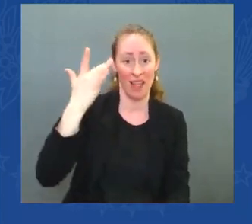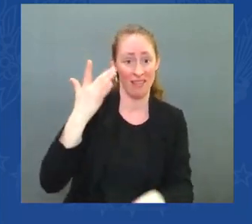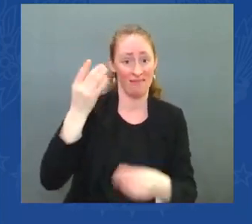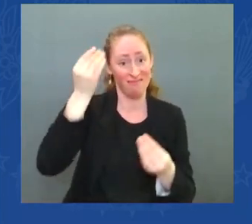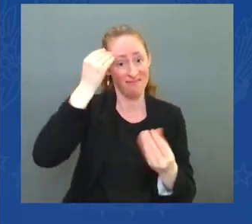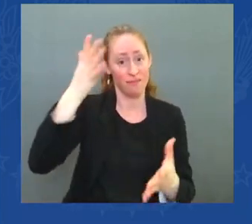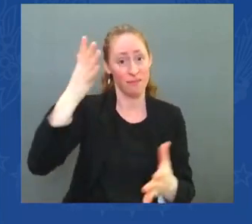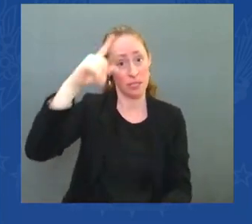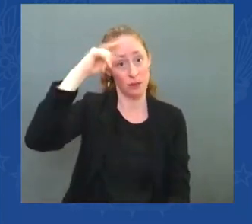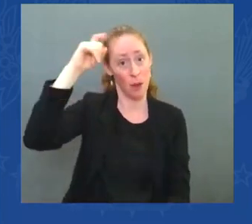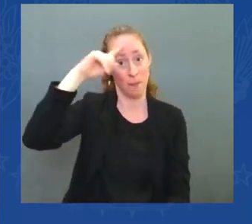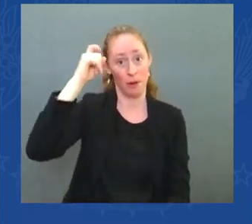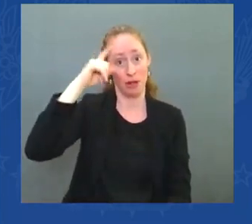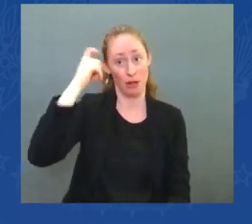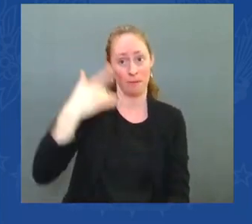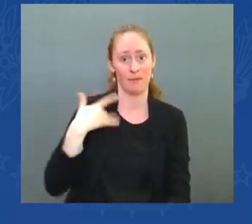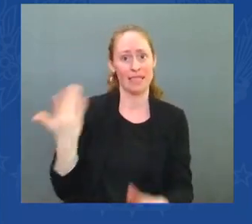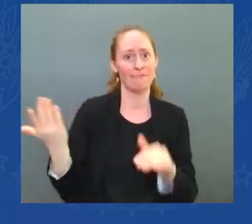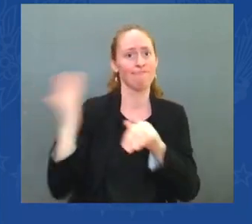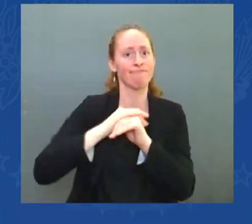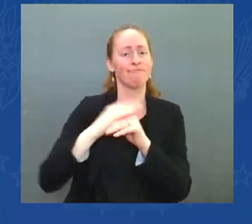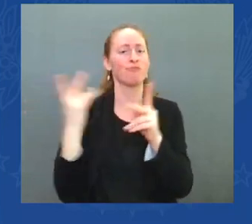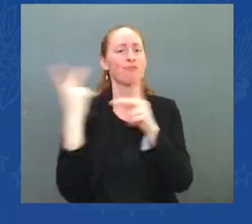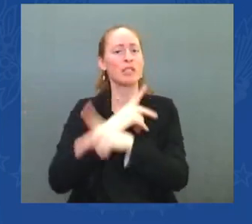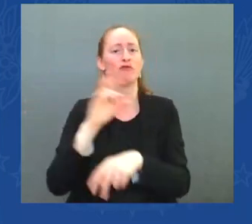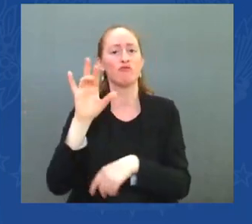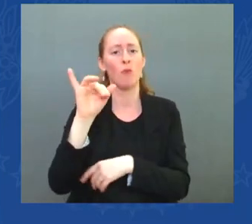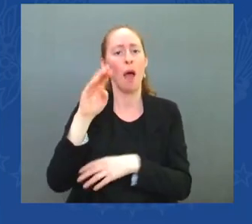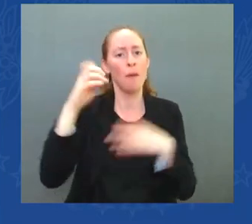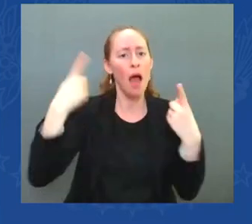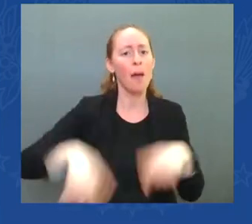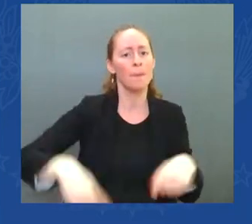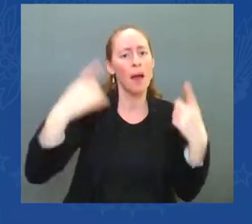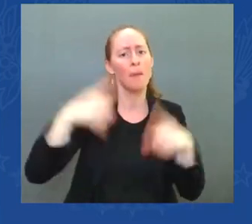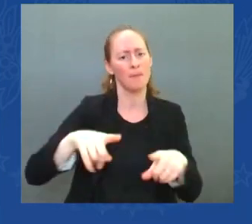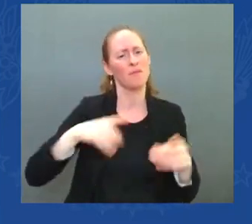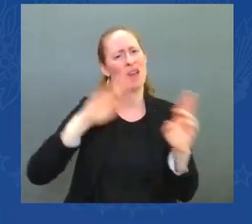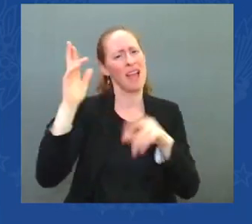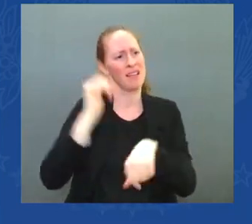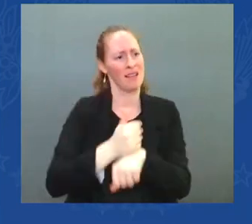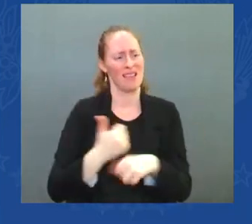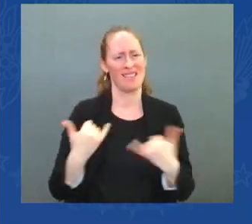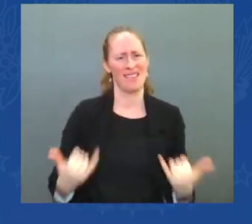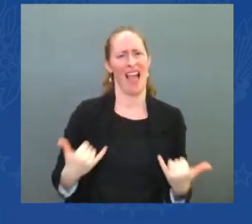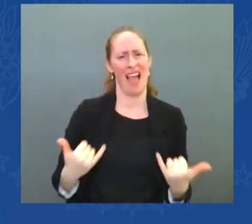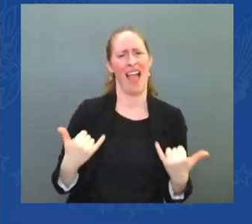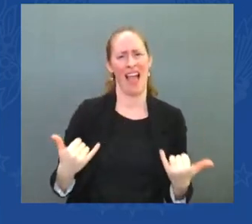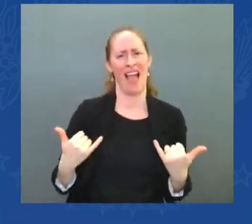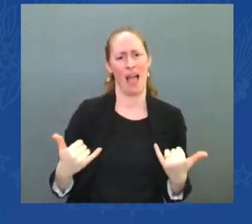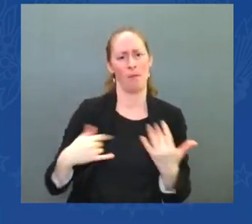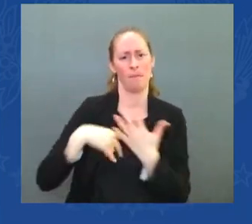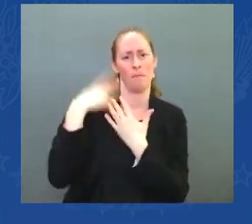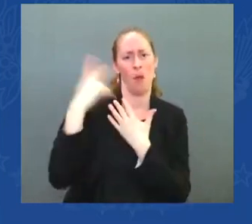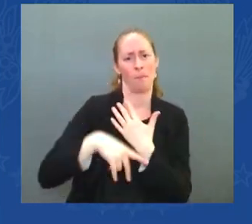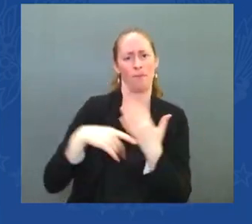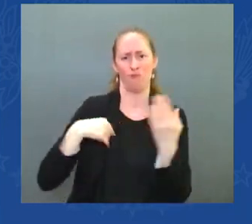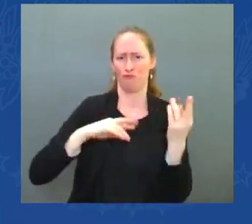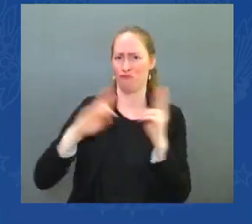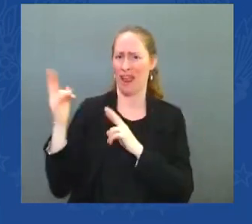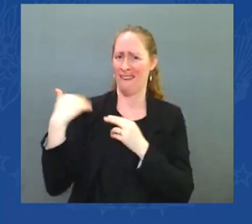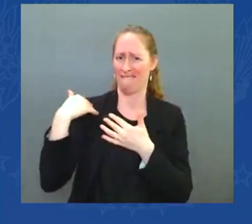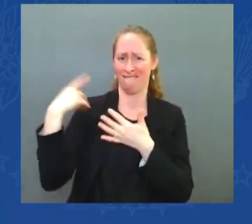each of these areas, but none of this absolves Congress. With all due respect to my members of Congress here, they're the wrong people I'd be talking to.